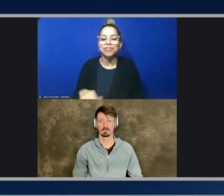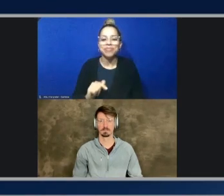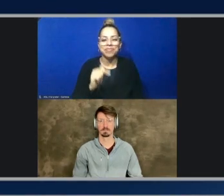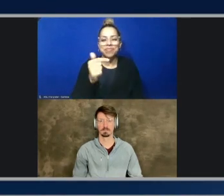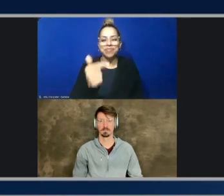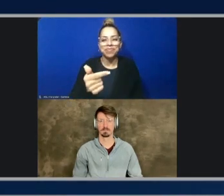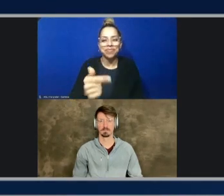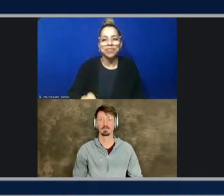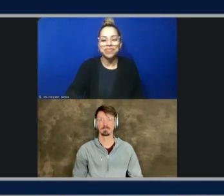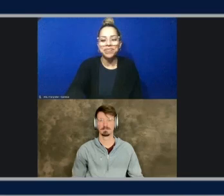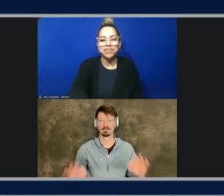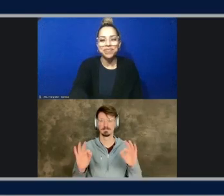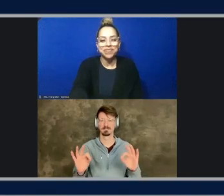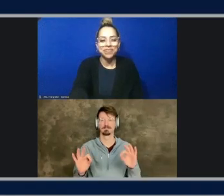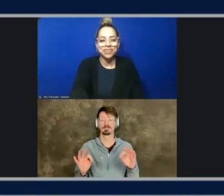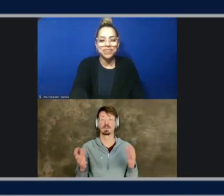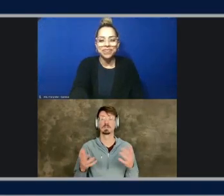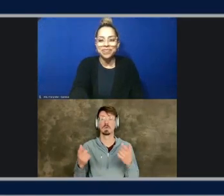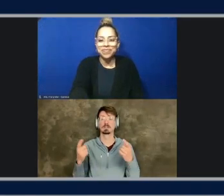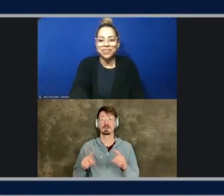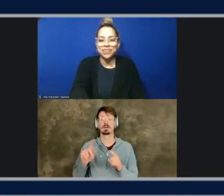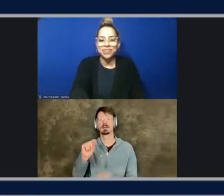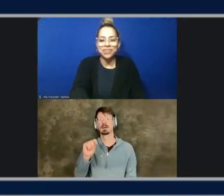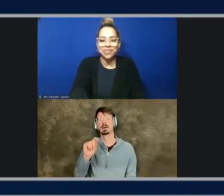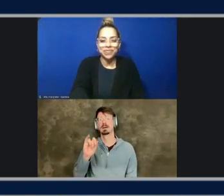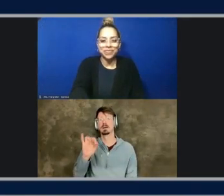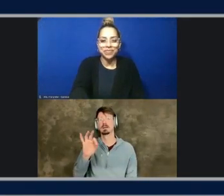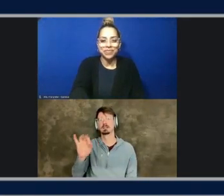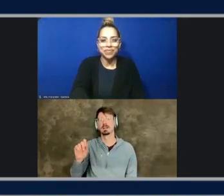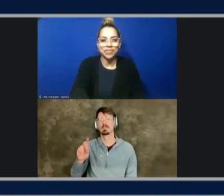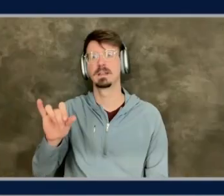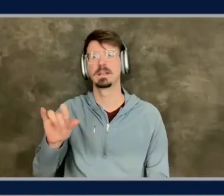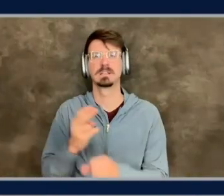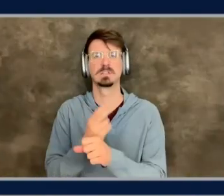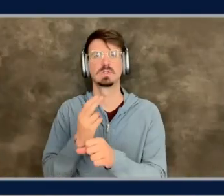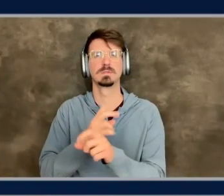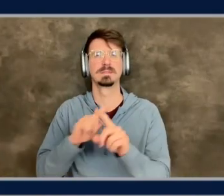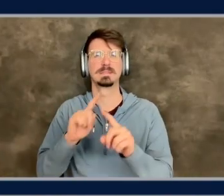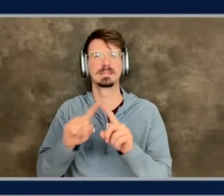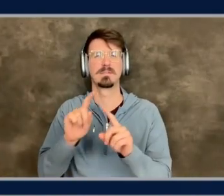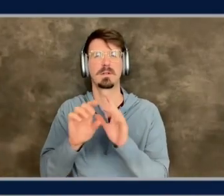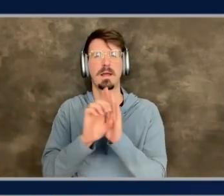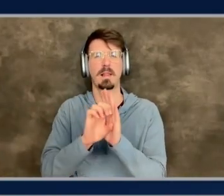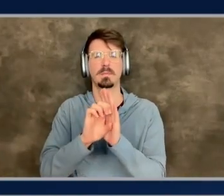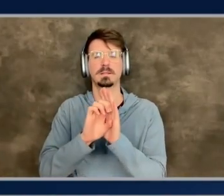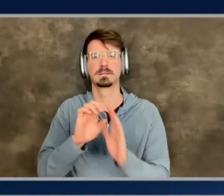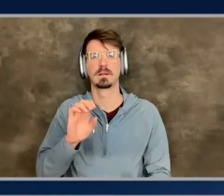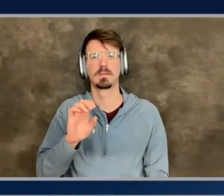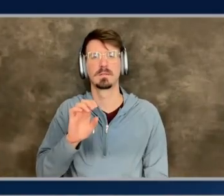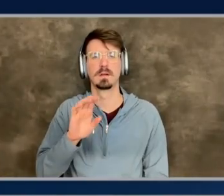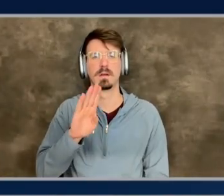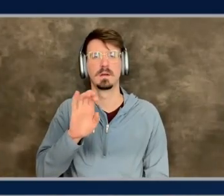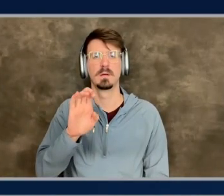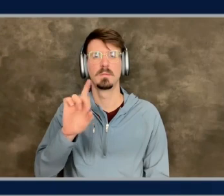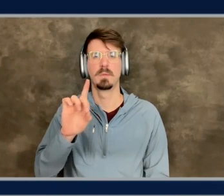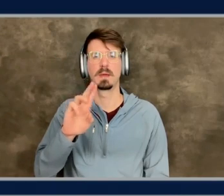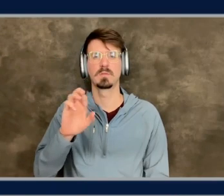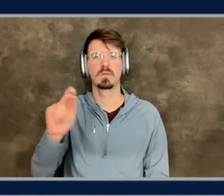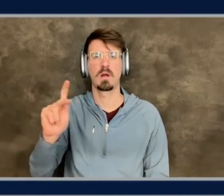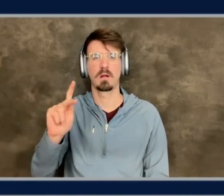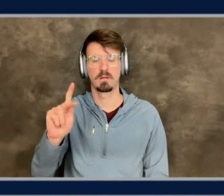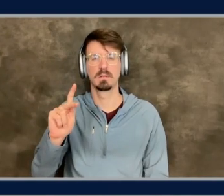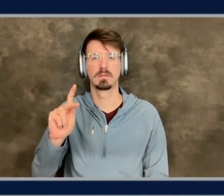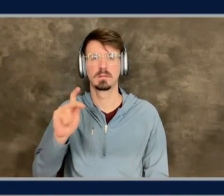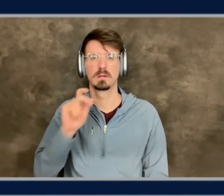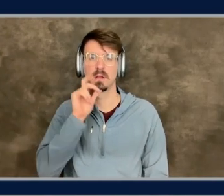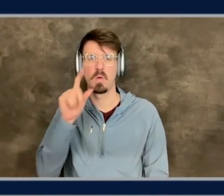that Tiffany is using a multiple different elements of Bedrock here. It's not just the LLM behind the Claude 3 Haiku here. It's also